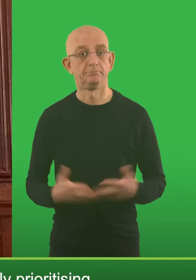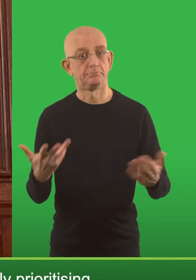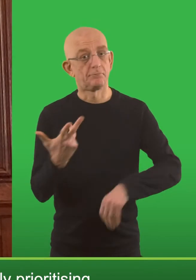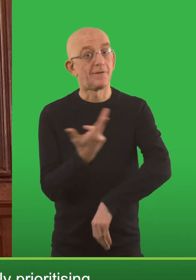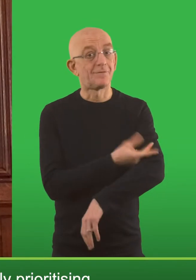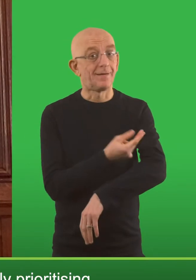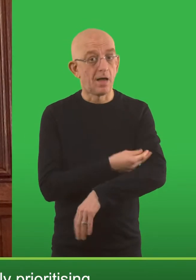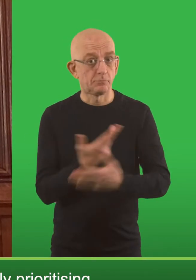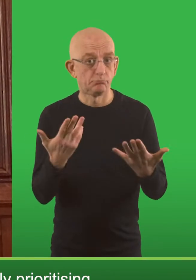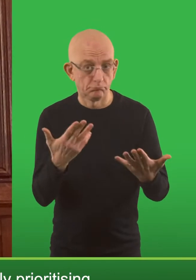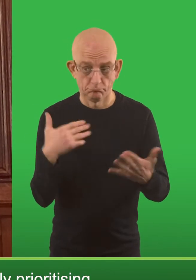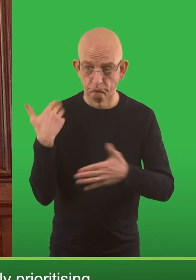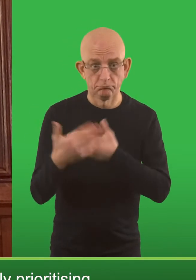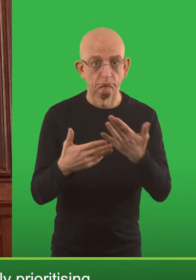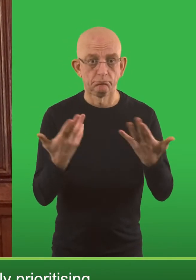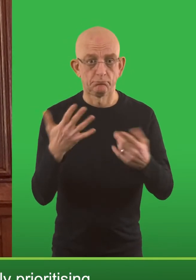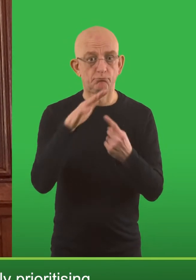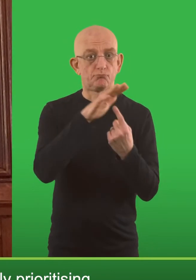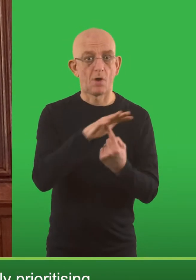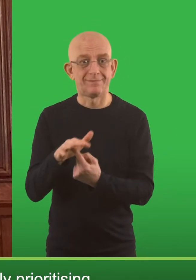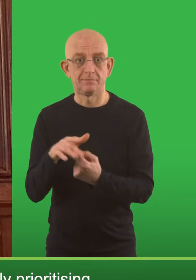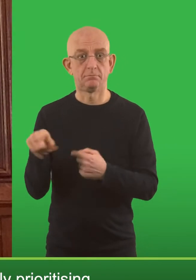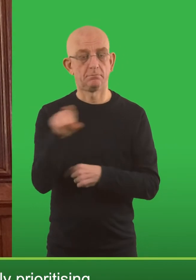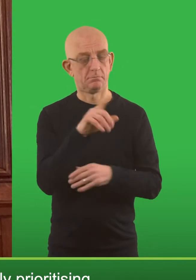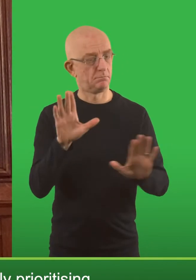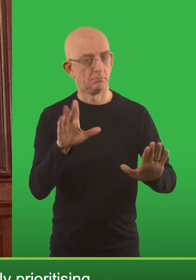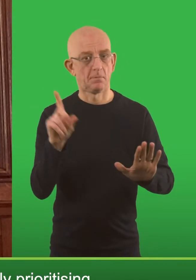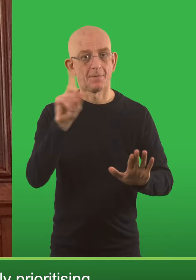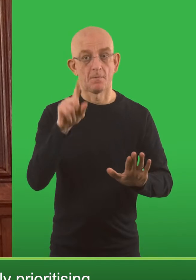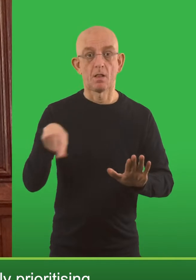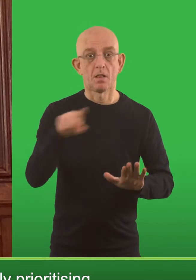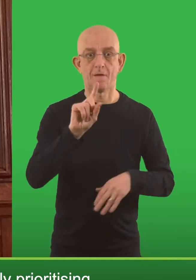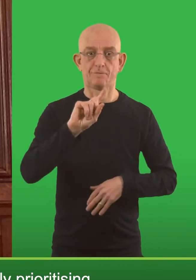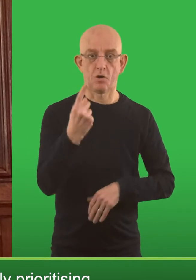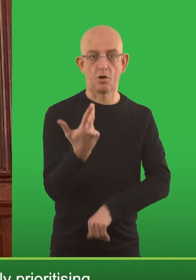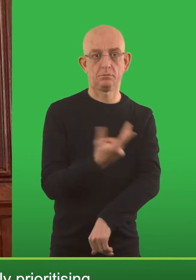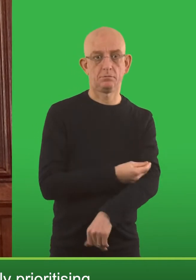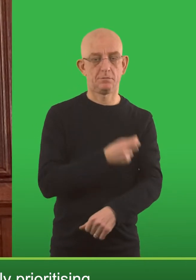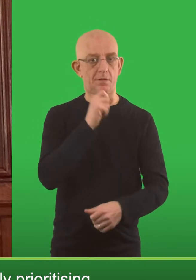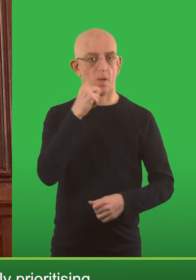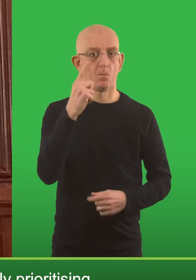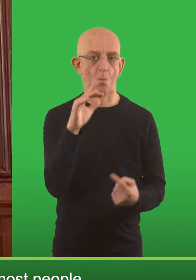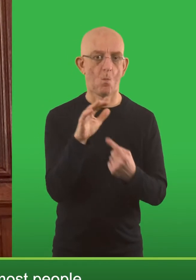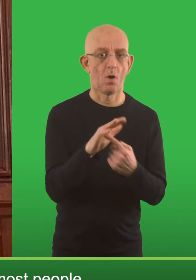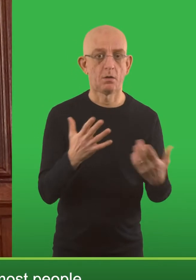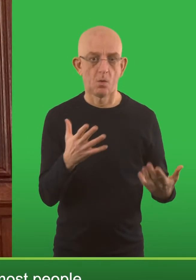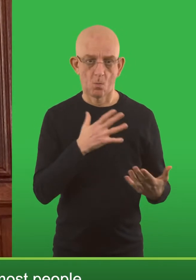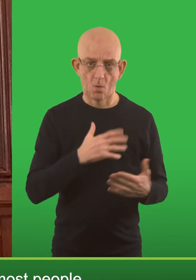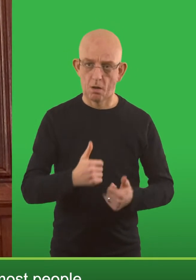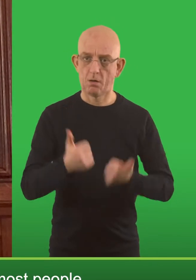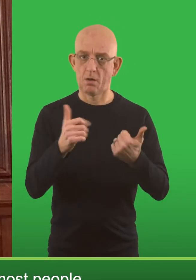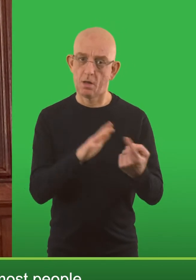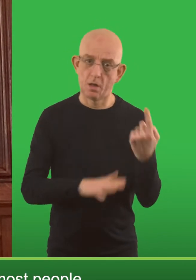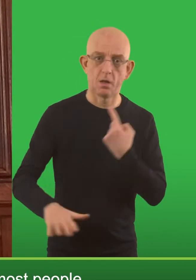On vaccinations, we are very definitely prioritising giving more people their first dose to get the